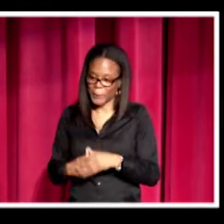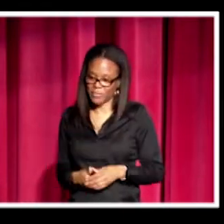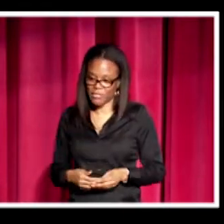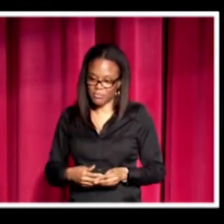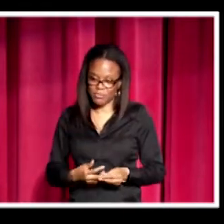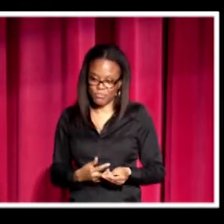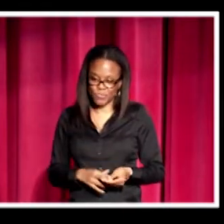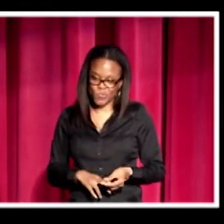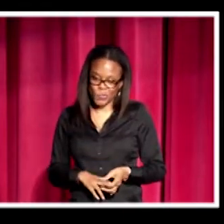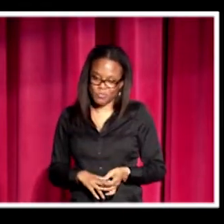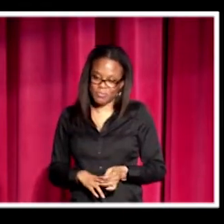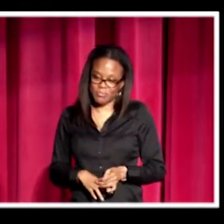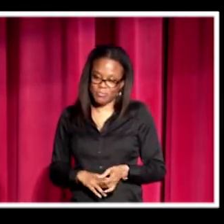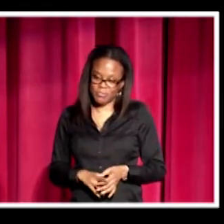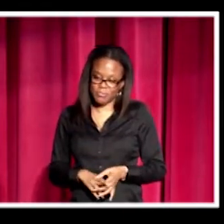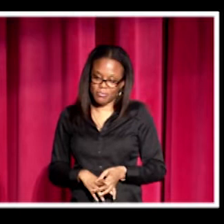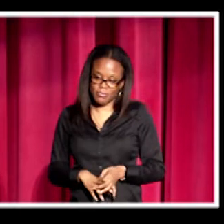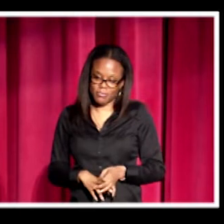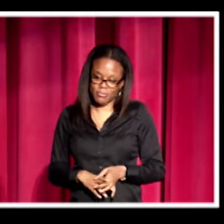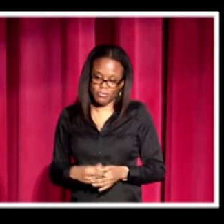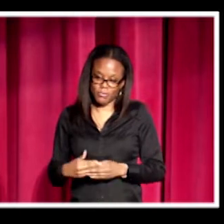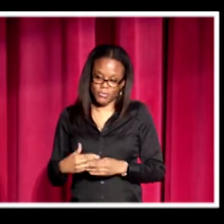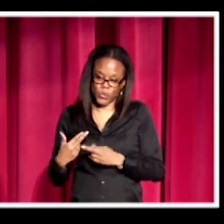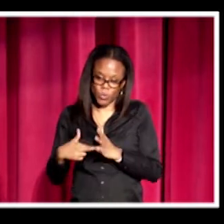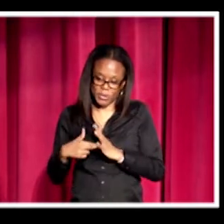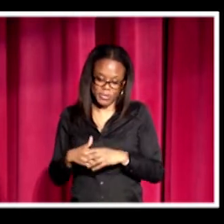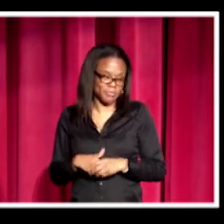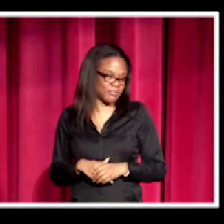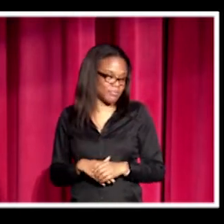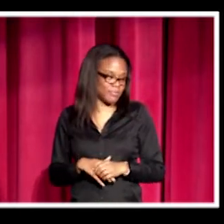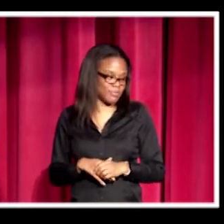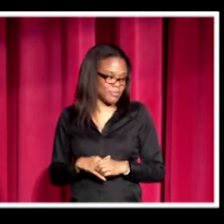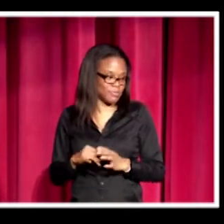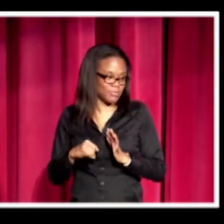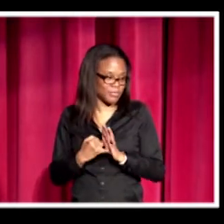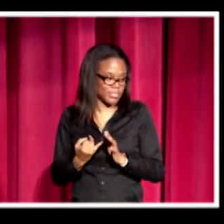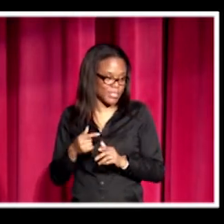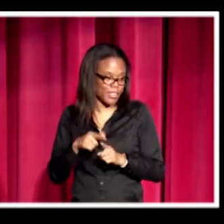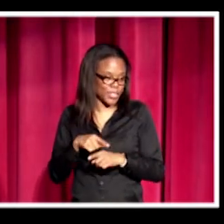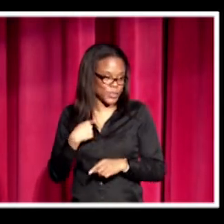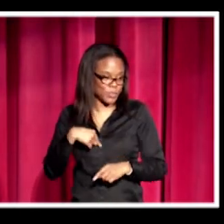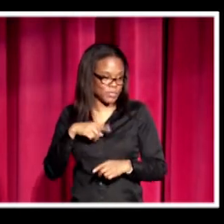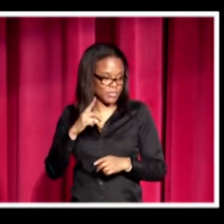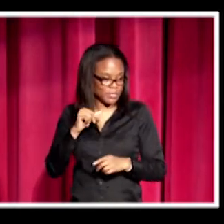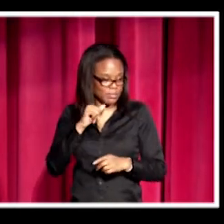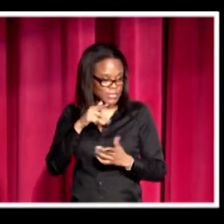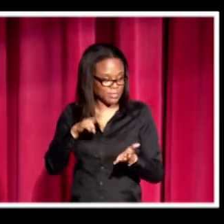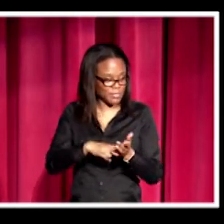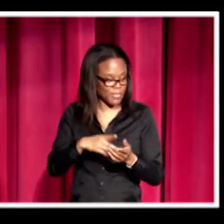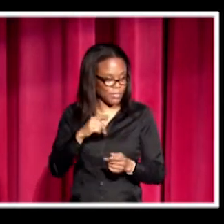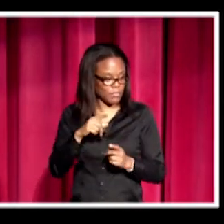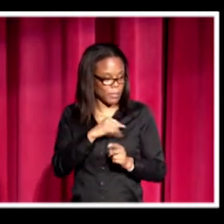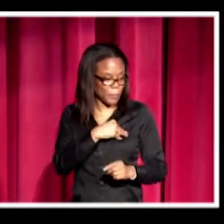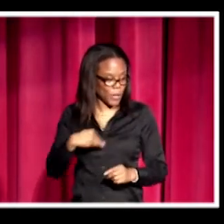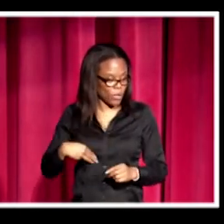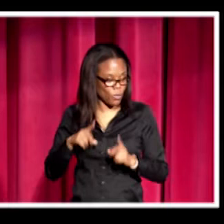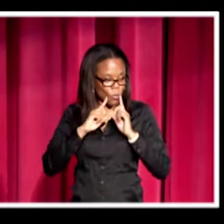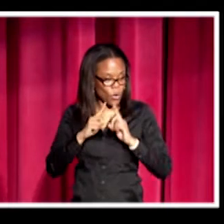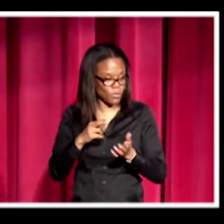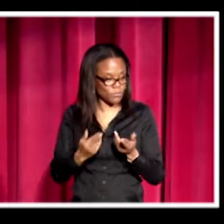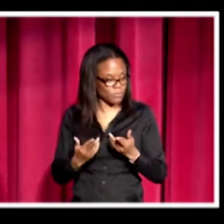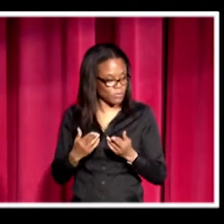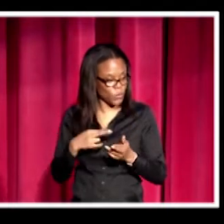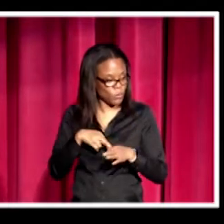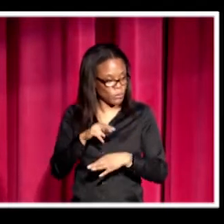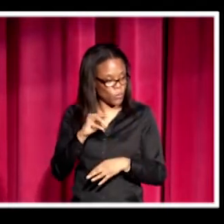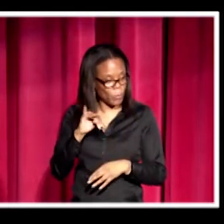DC individual responsibility requirement. Just as we did when I signed the mayor's order recommitting the